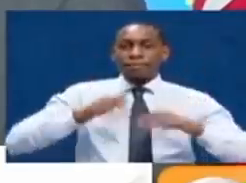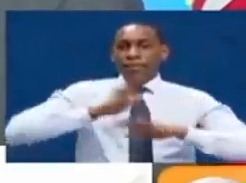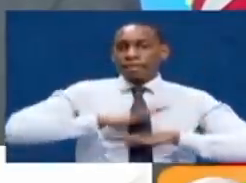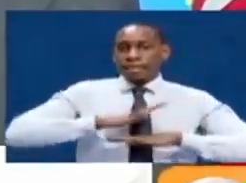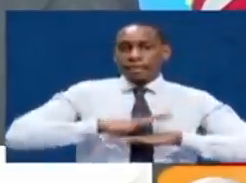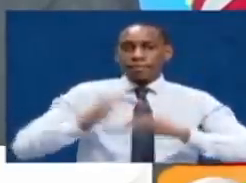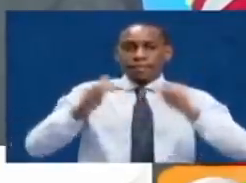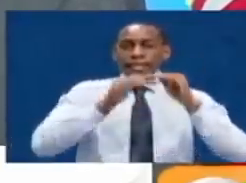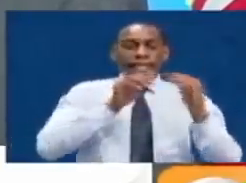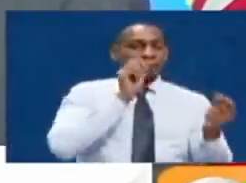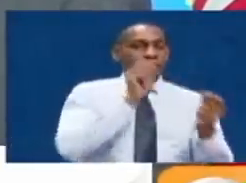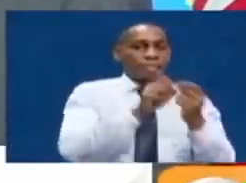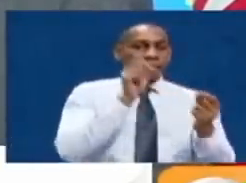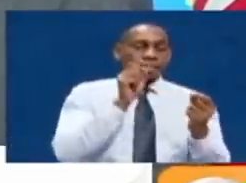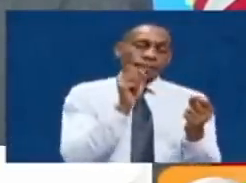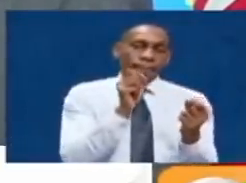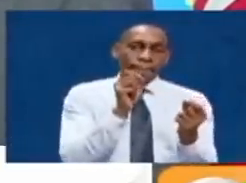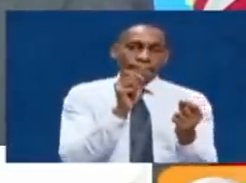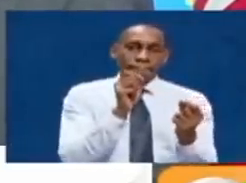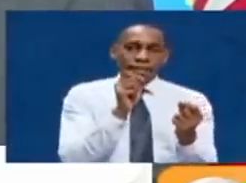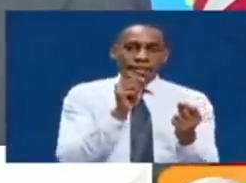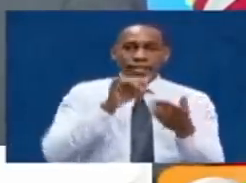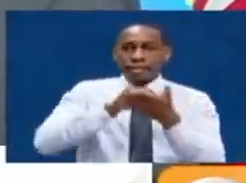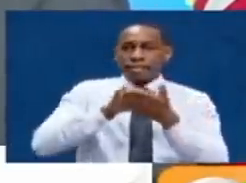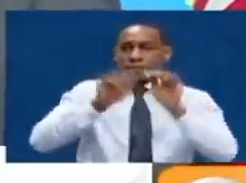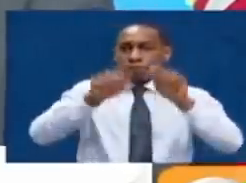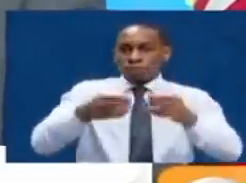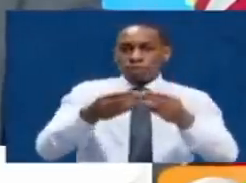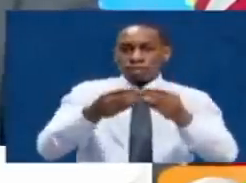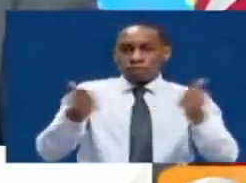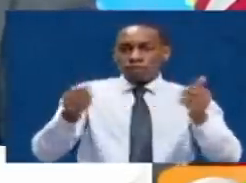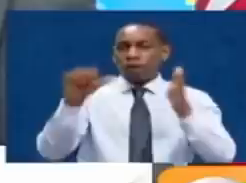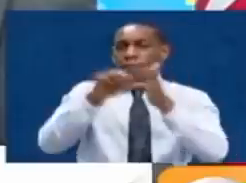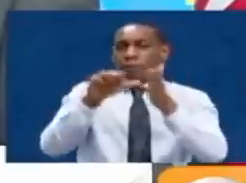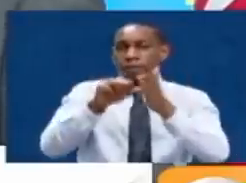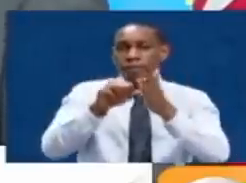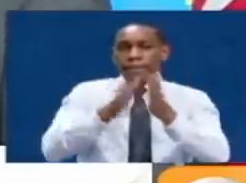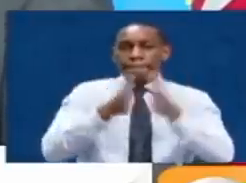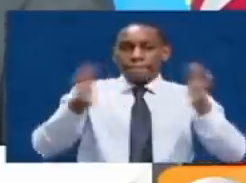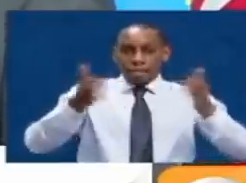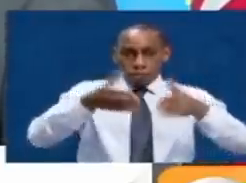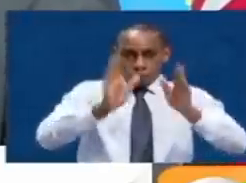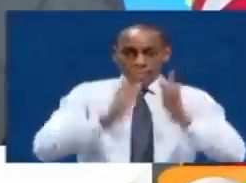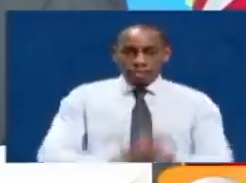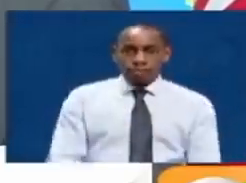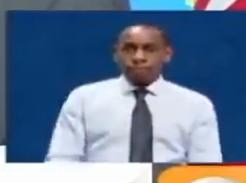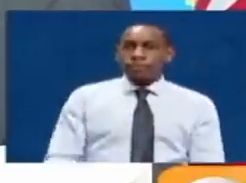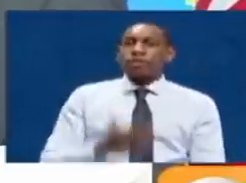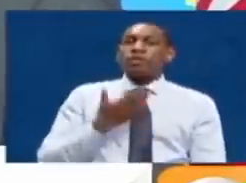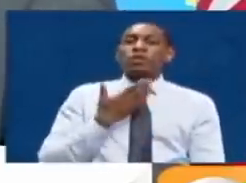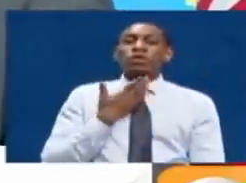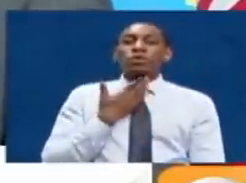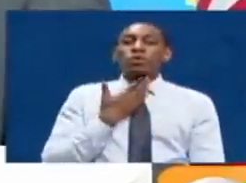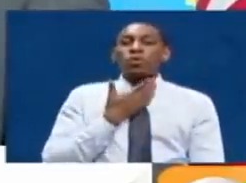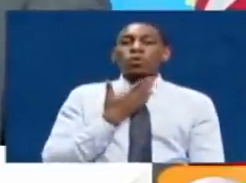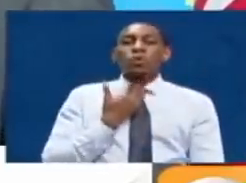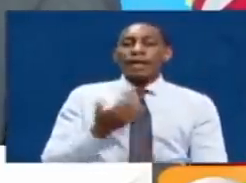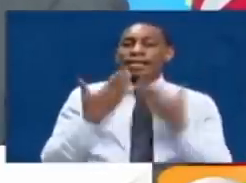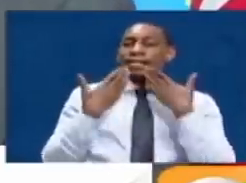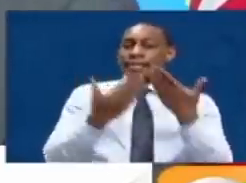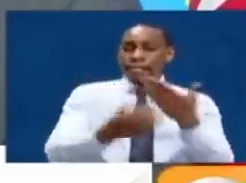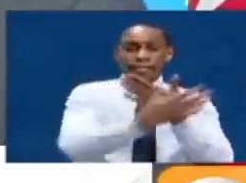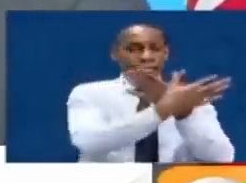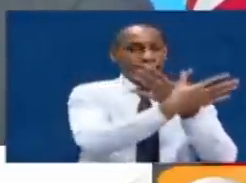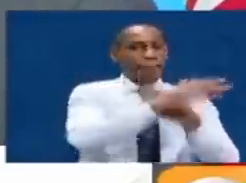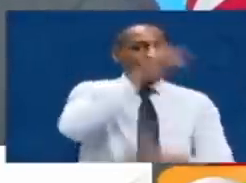sufficient level of testing so that we can deal with this crisis in a big way. We'd like to thank the